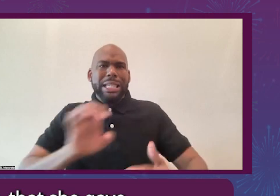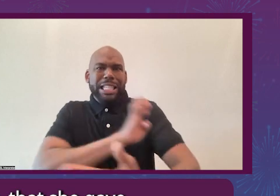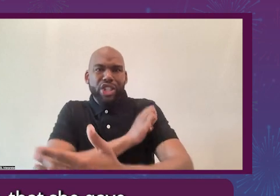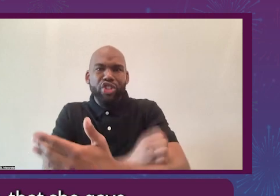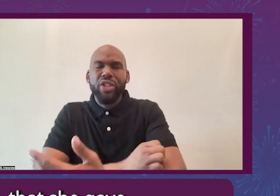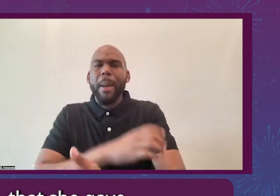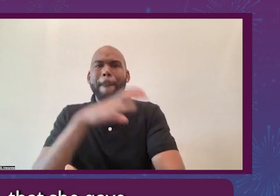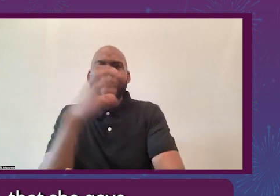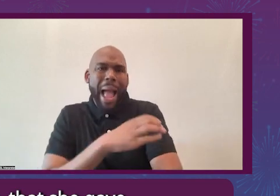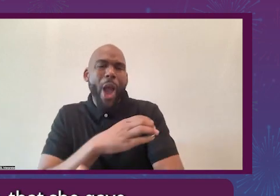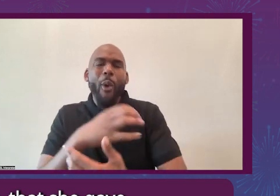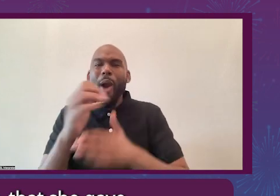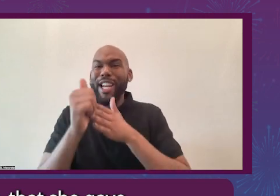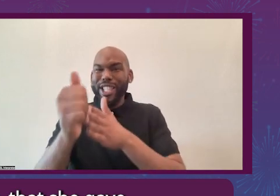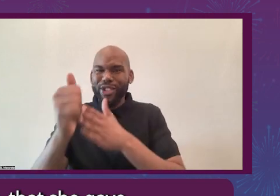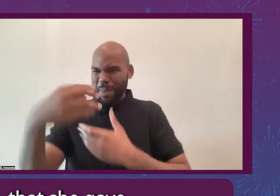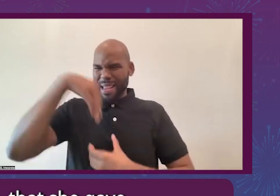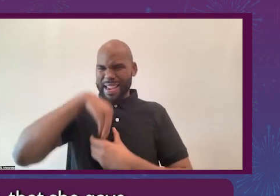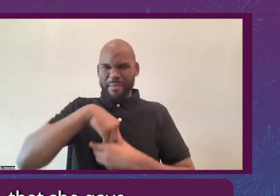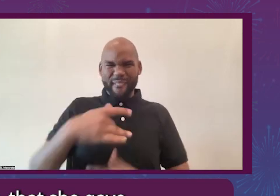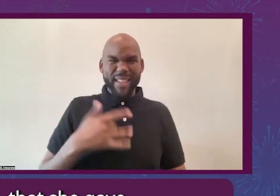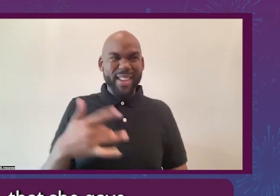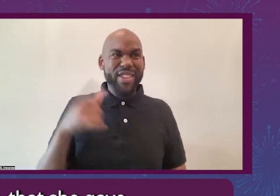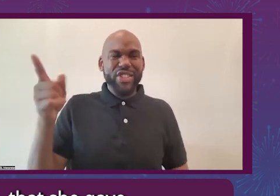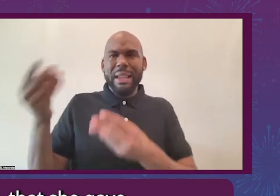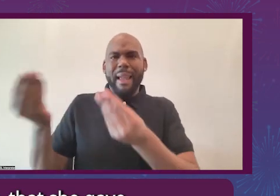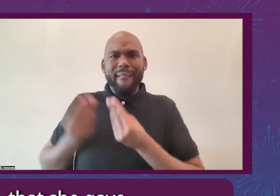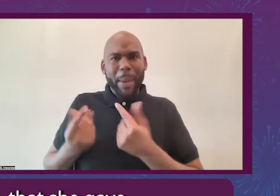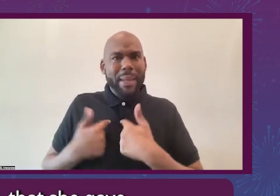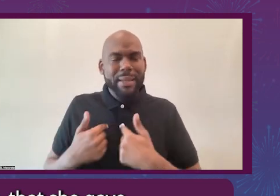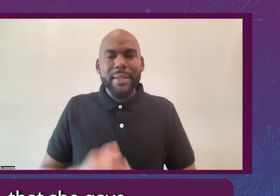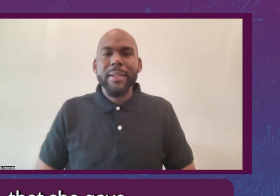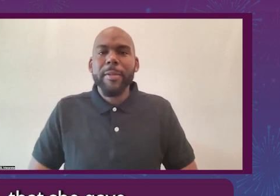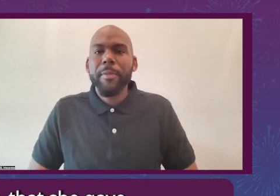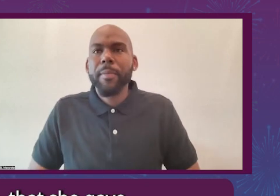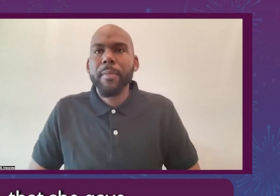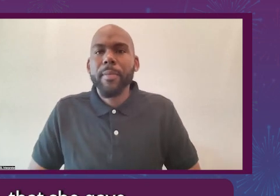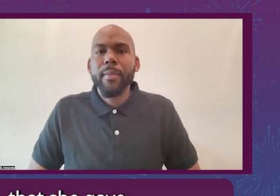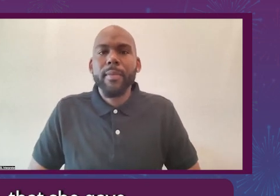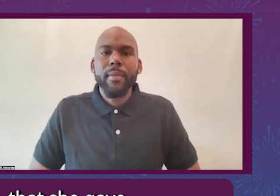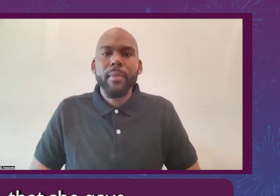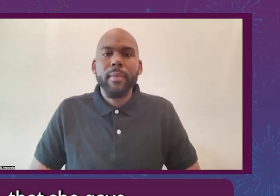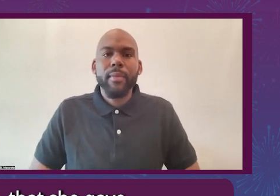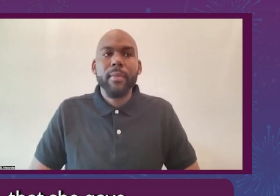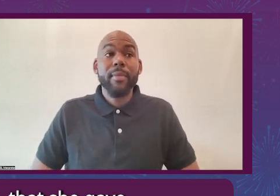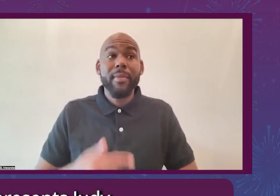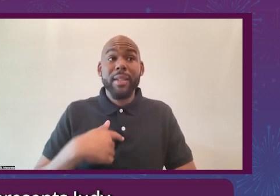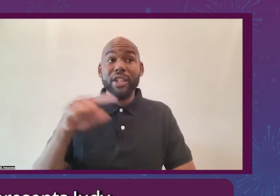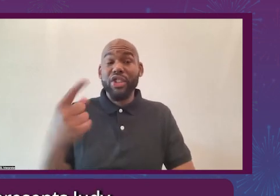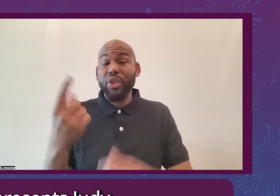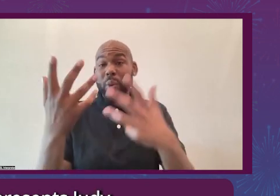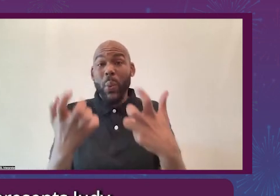me that she gave to me. And I just wanted to finish this